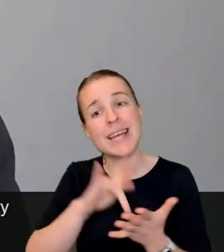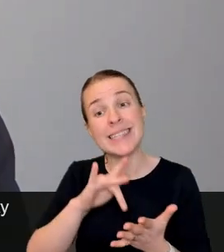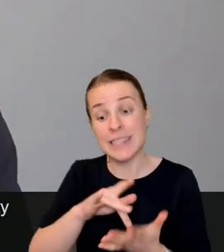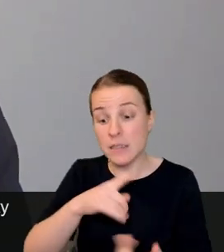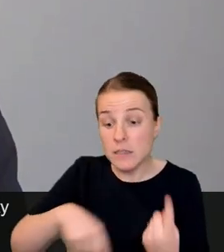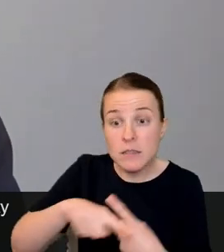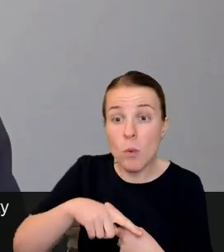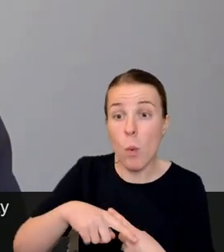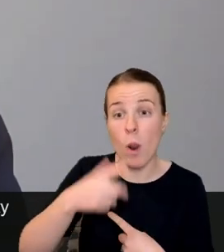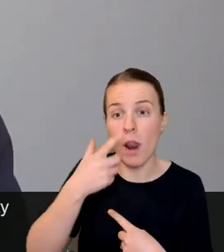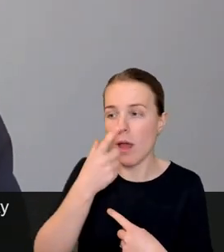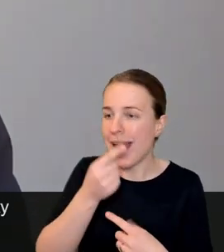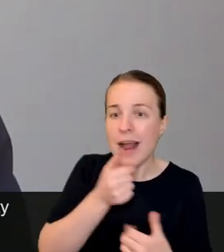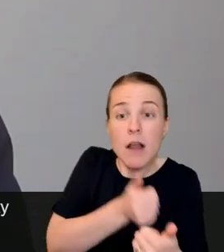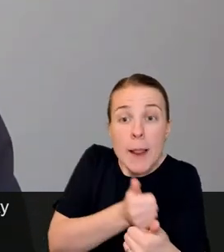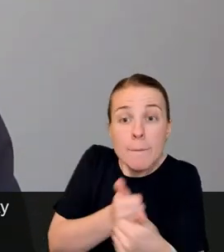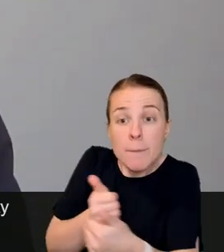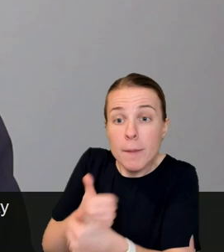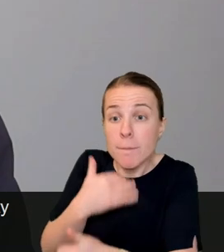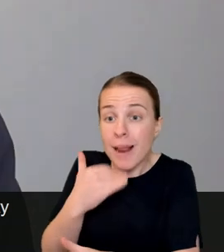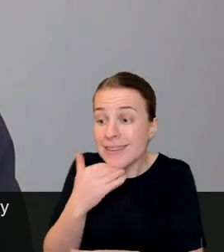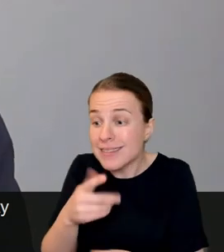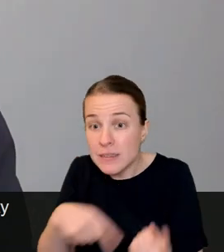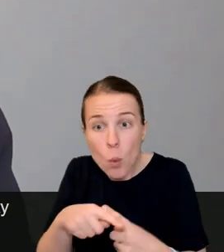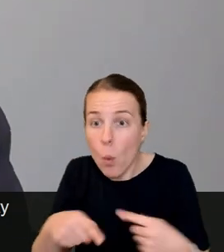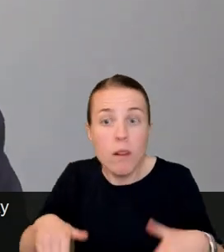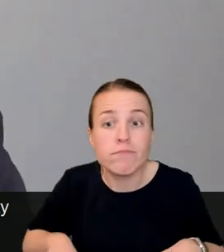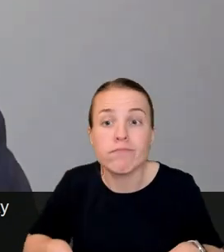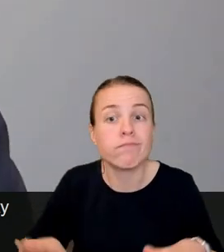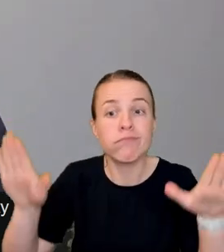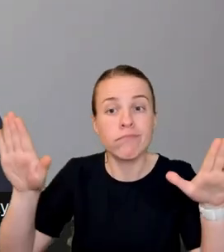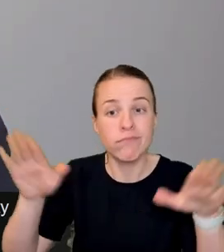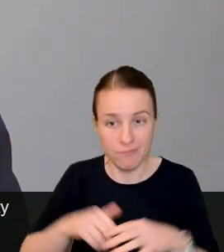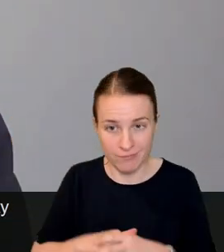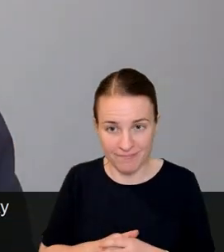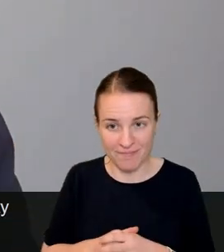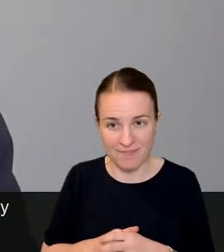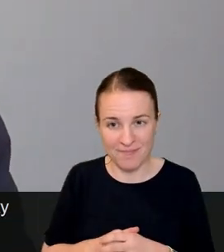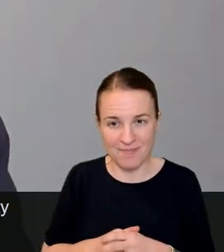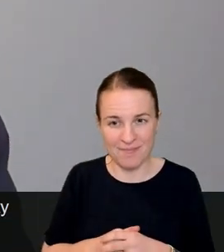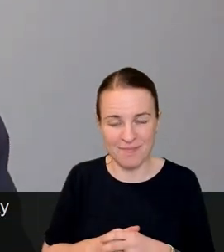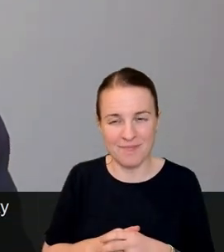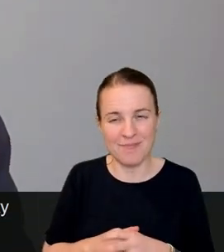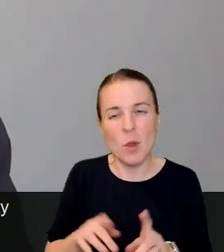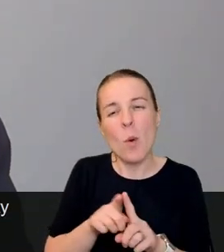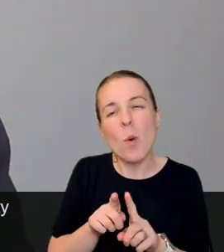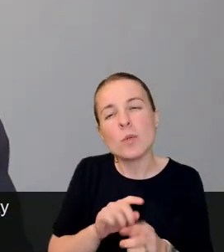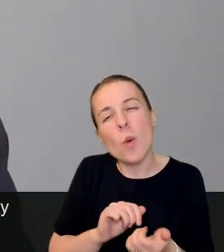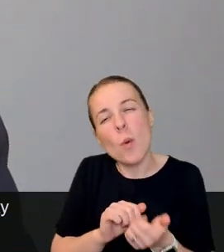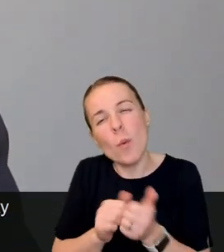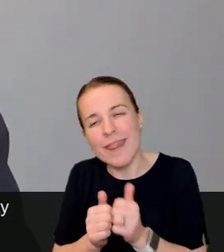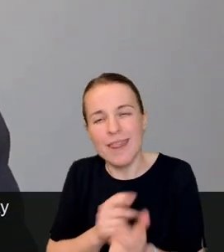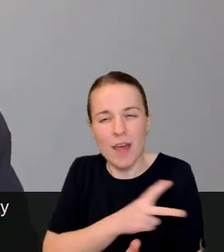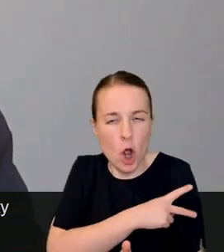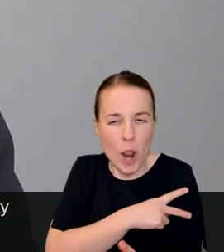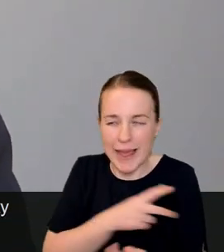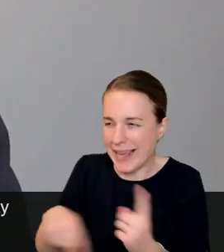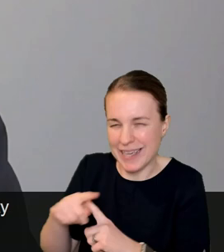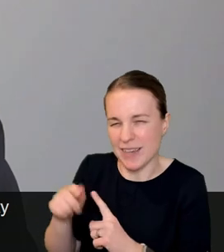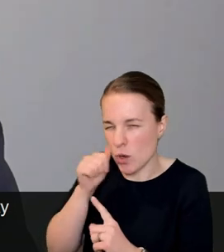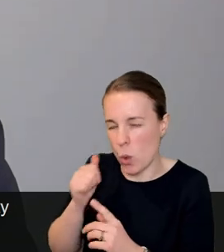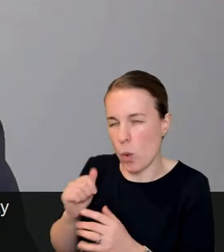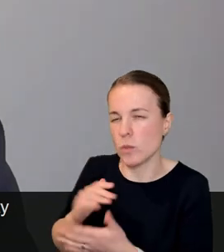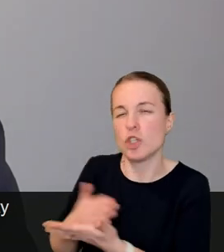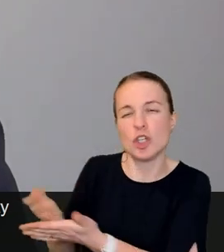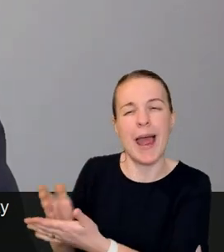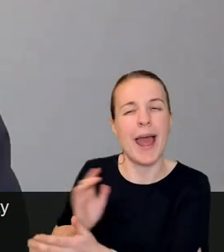hand they need to fulfil their potential. Andrew, Chair, colleagues, let me end by saying this. Together,